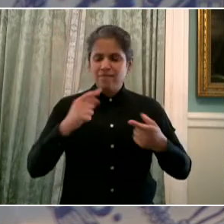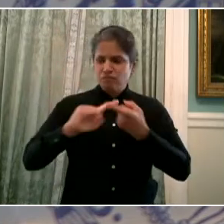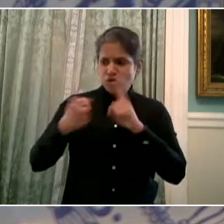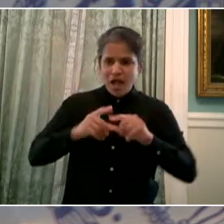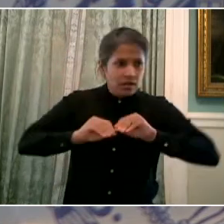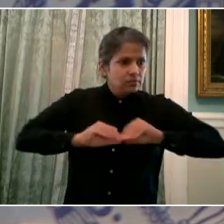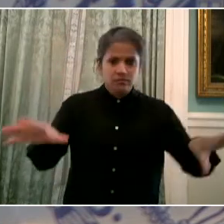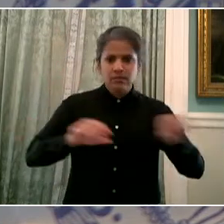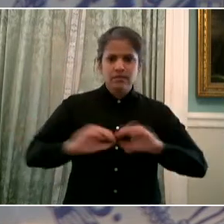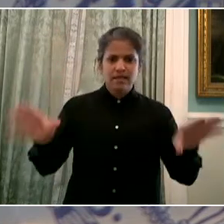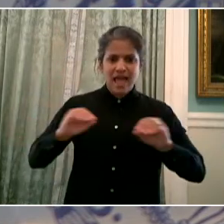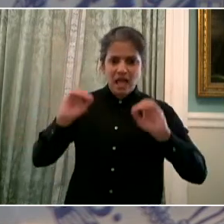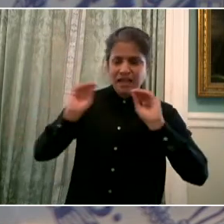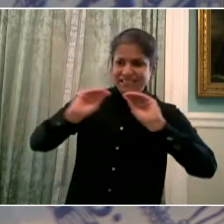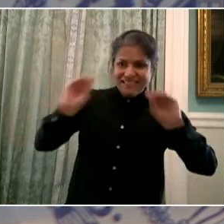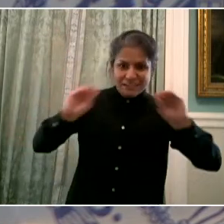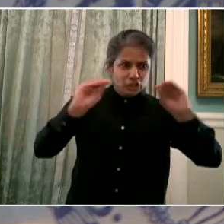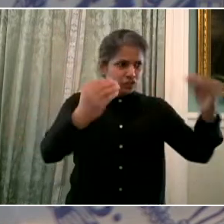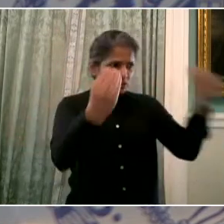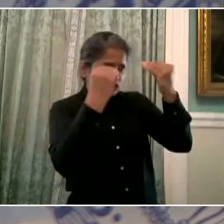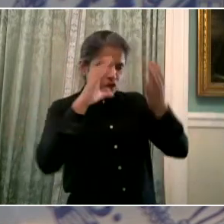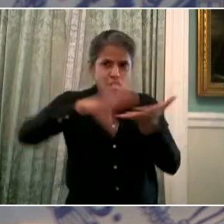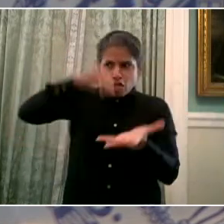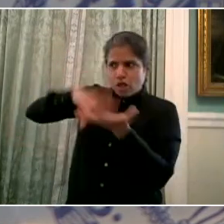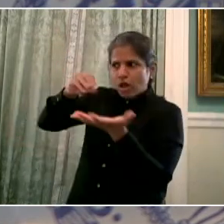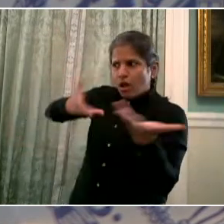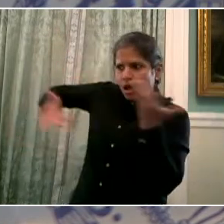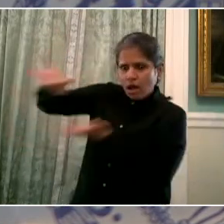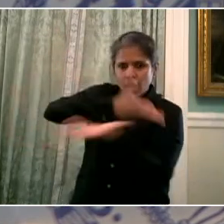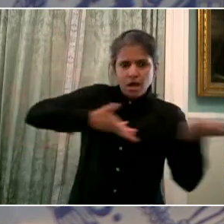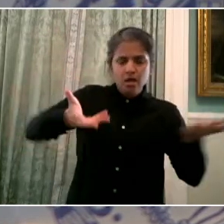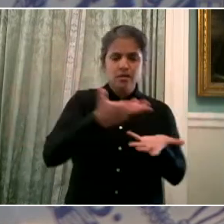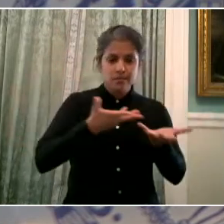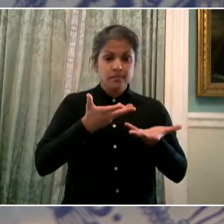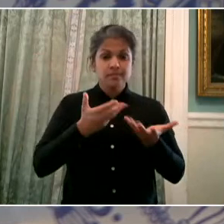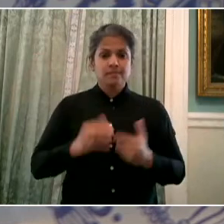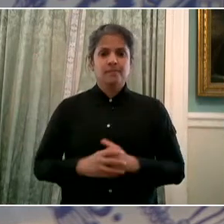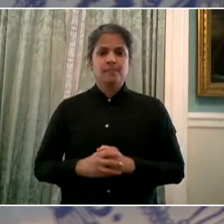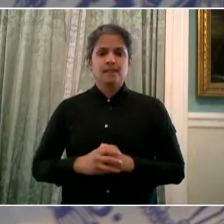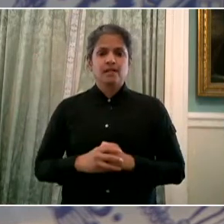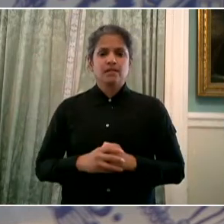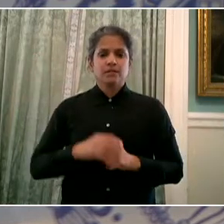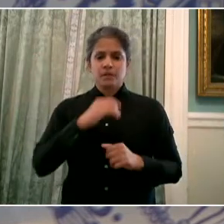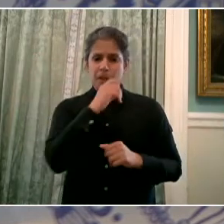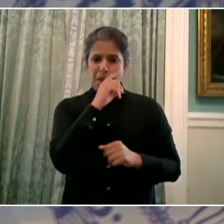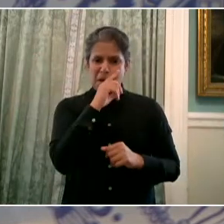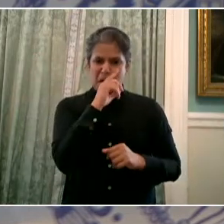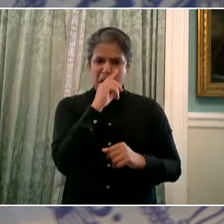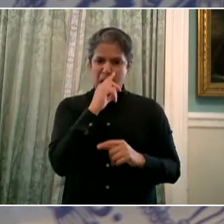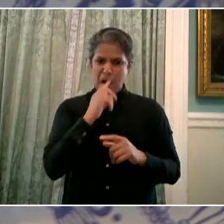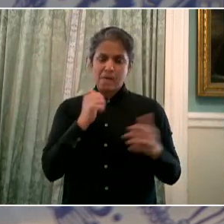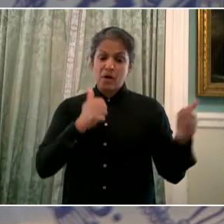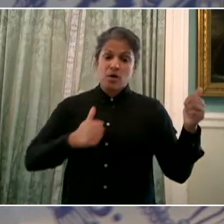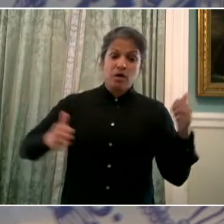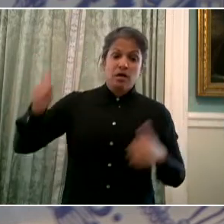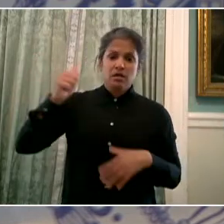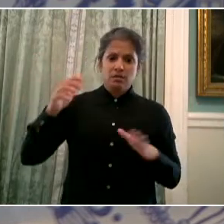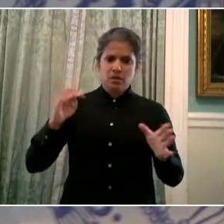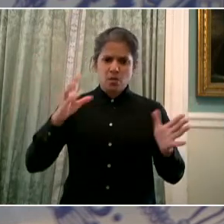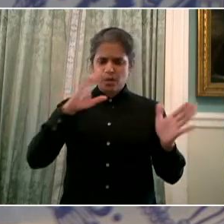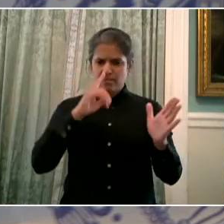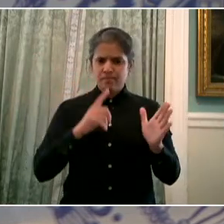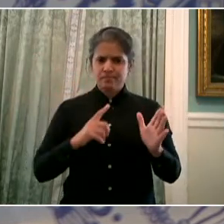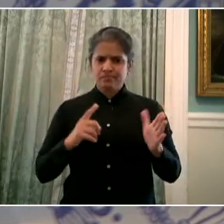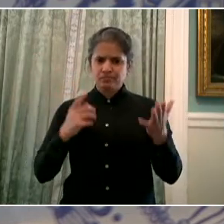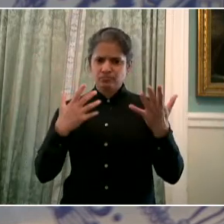weekend, as the doc said that he's going to be checking with on his children, check on a neighbor, check on a friend, give a call, make sure we're